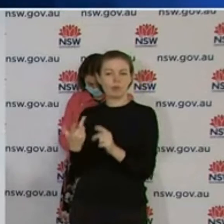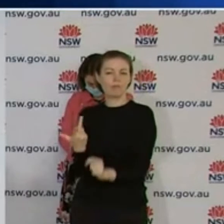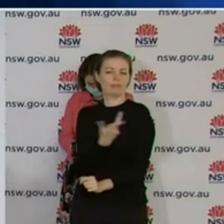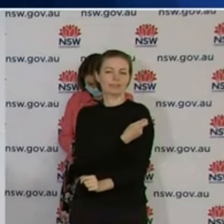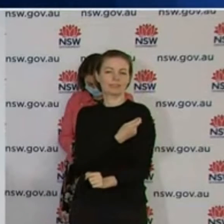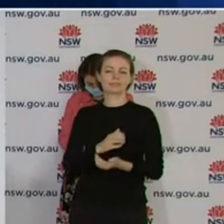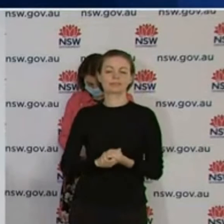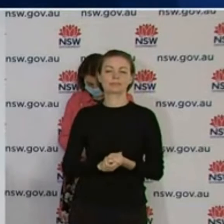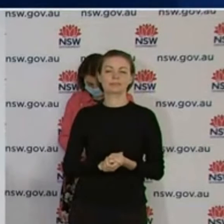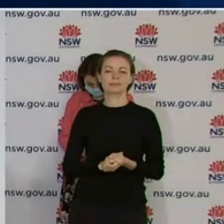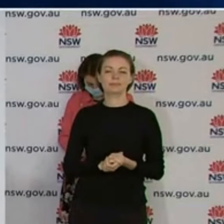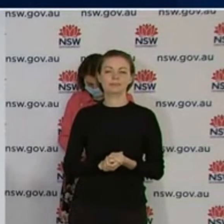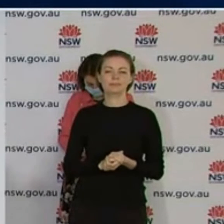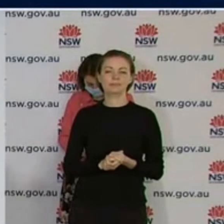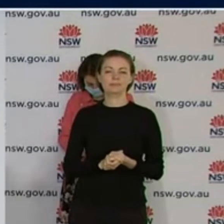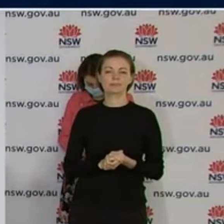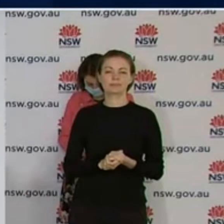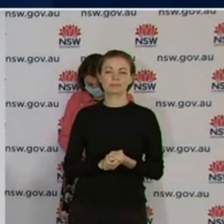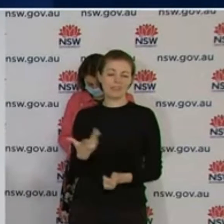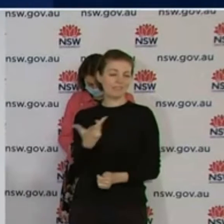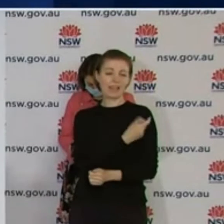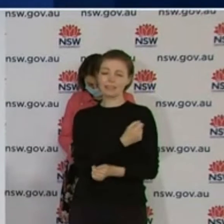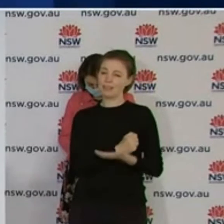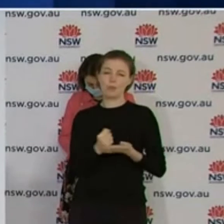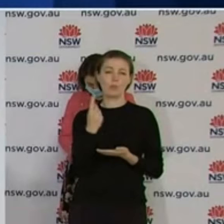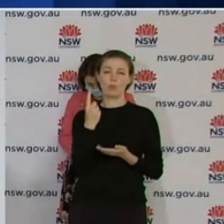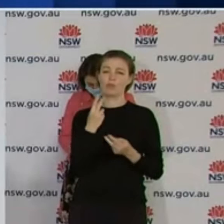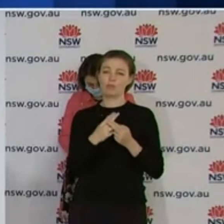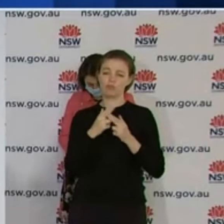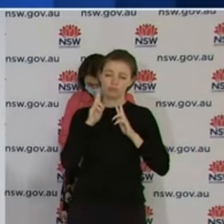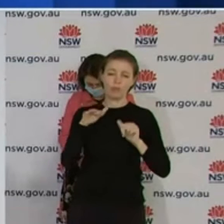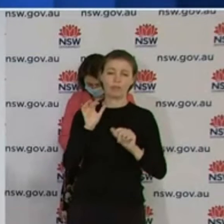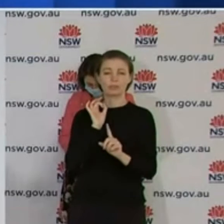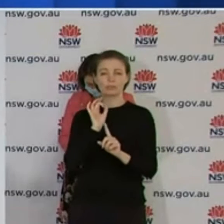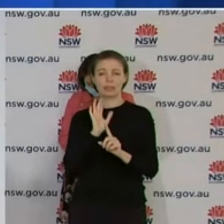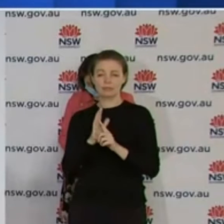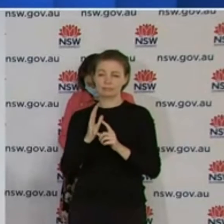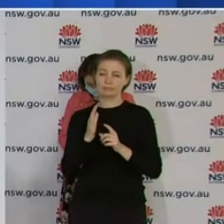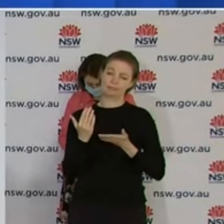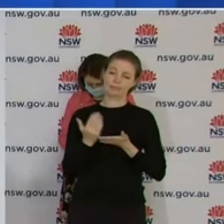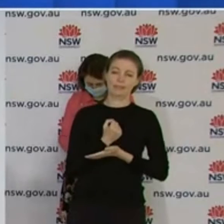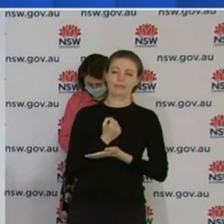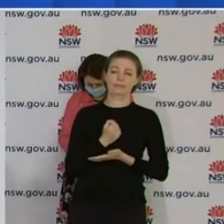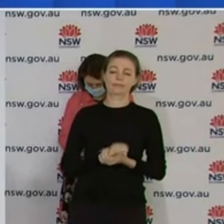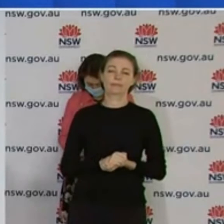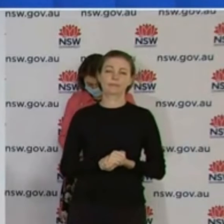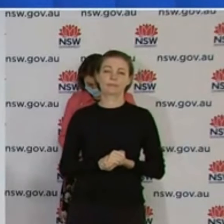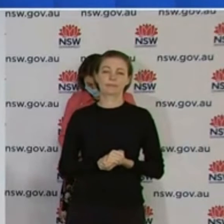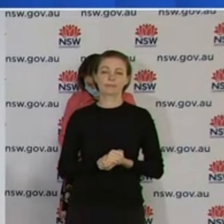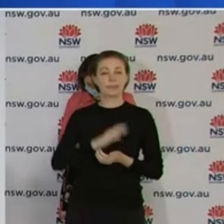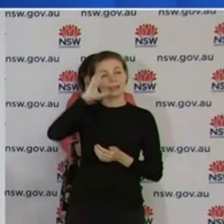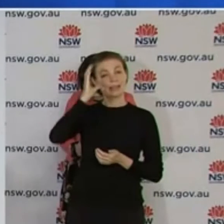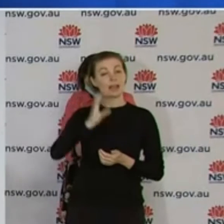get vaccinated. Vaccination is just so important in protecting ourselves and our families and friends and community. Regarding